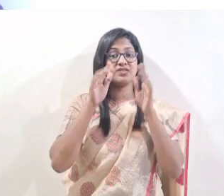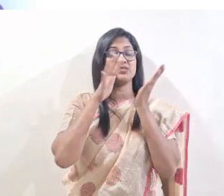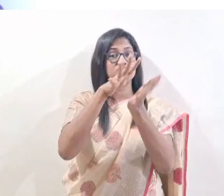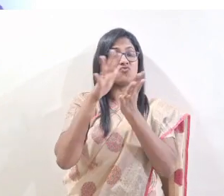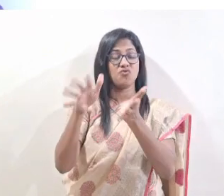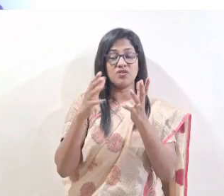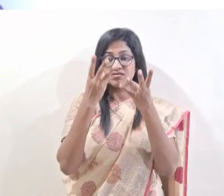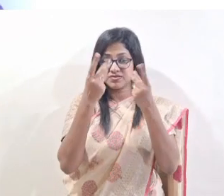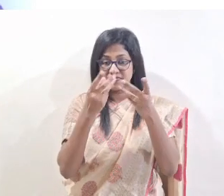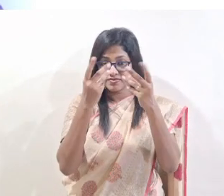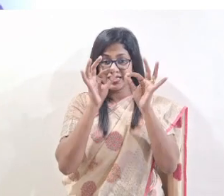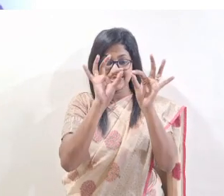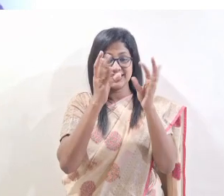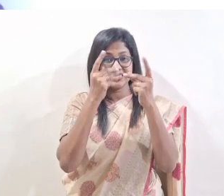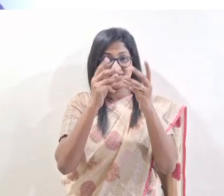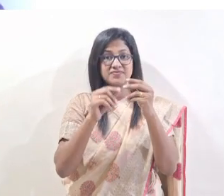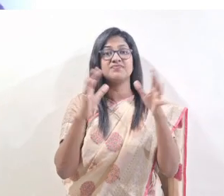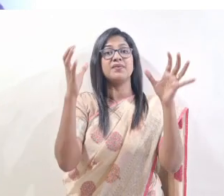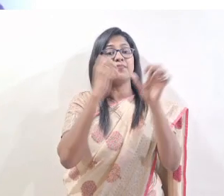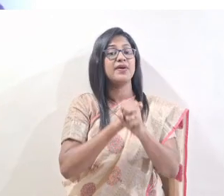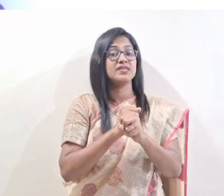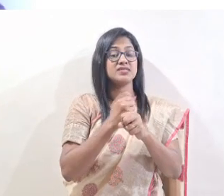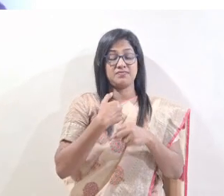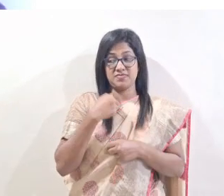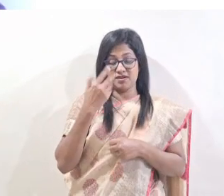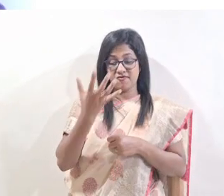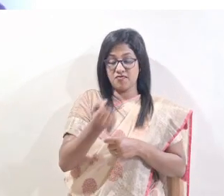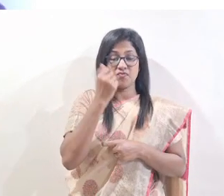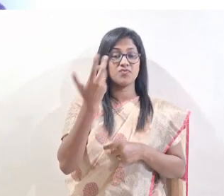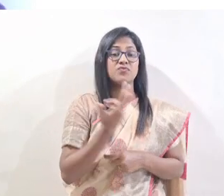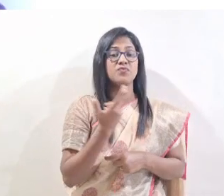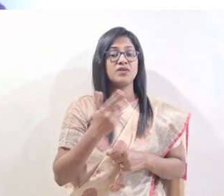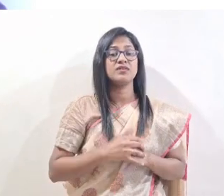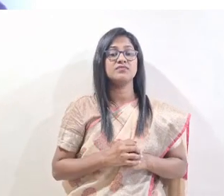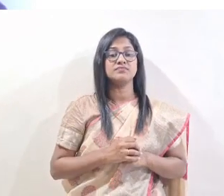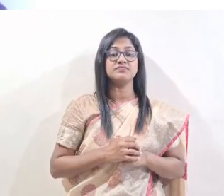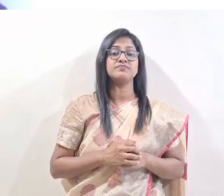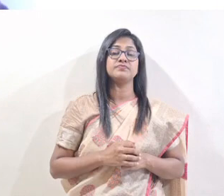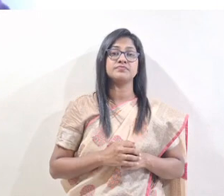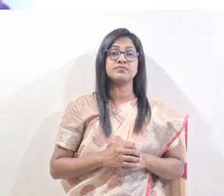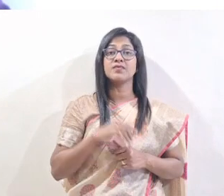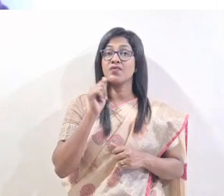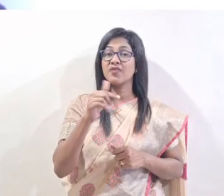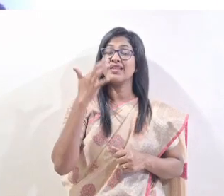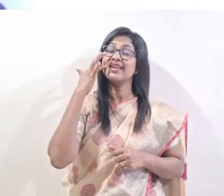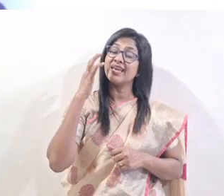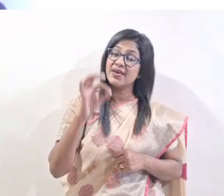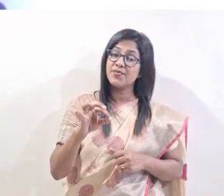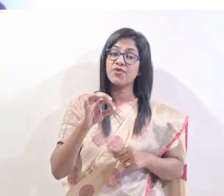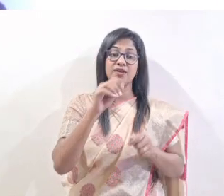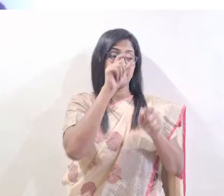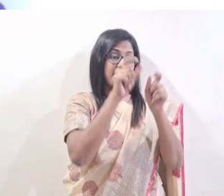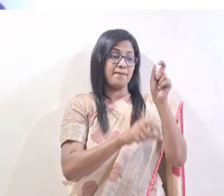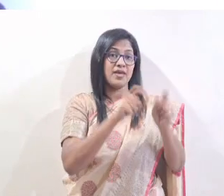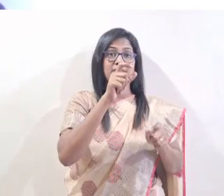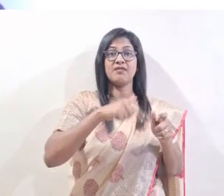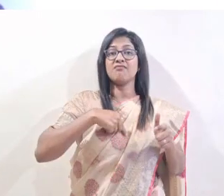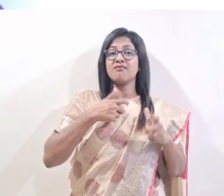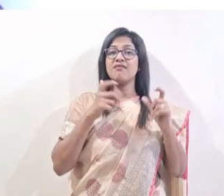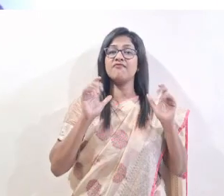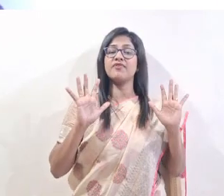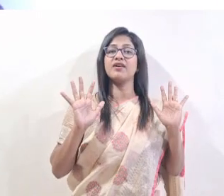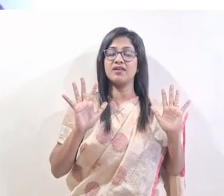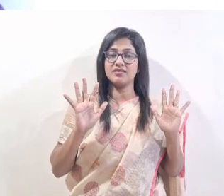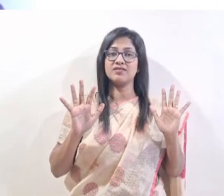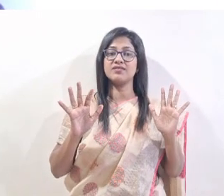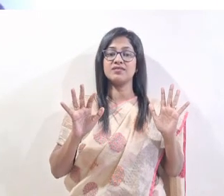rolling stock specifications, which should be there, and that is that one of the very important passenger comfort